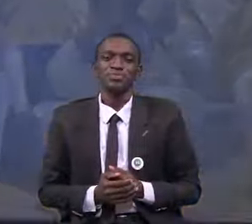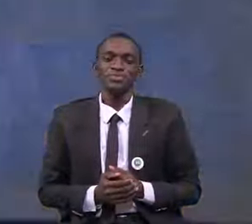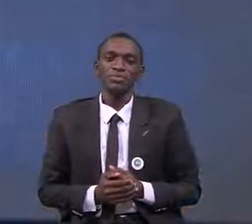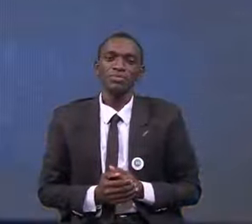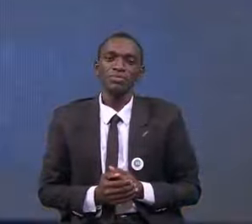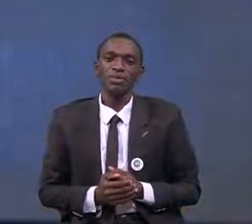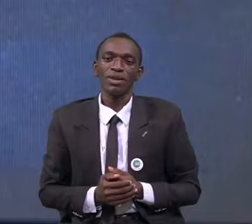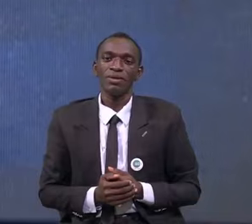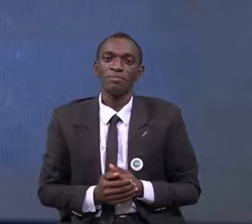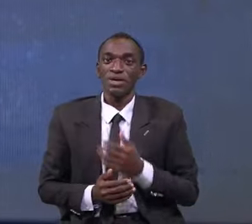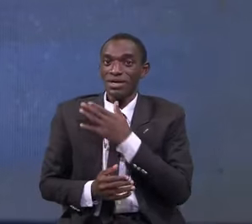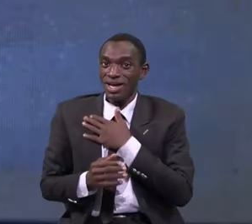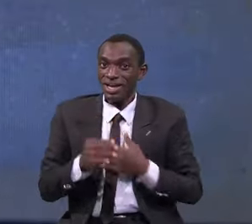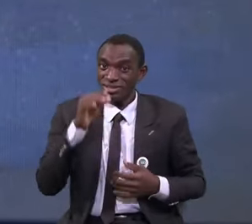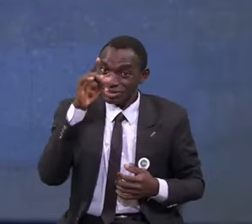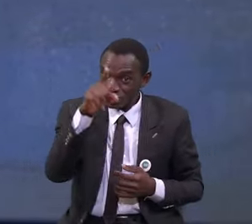And you